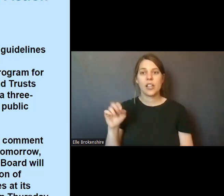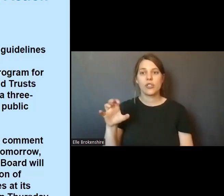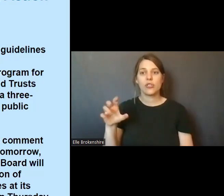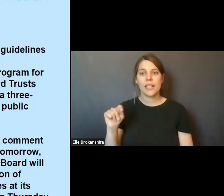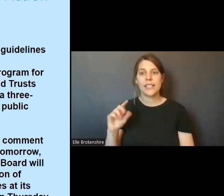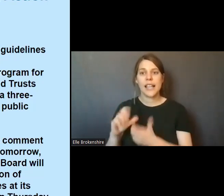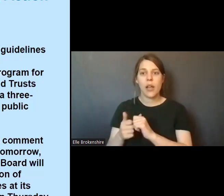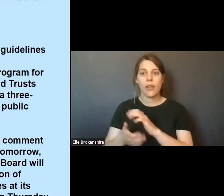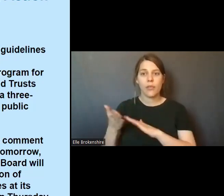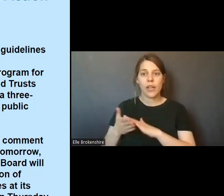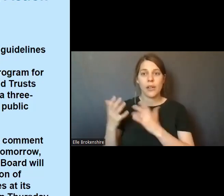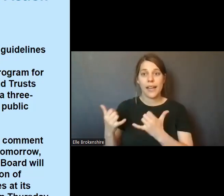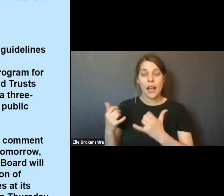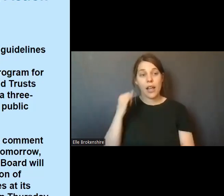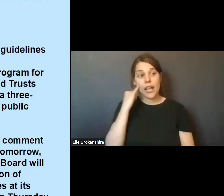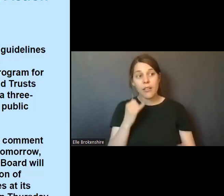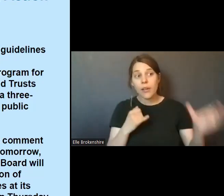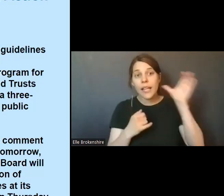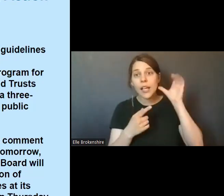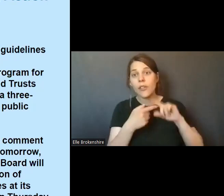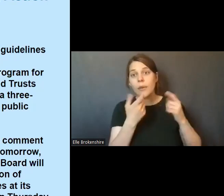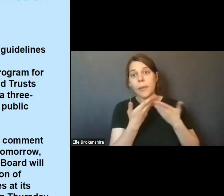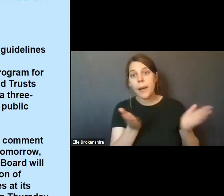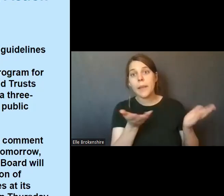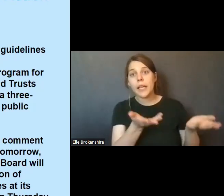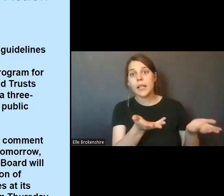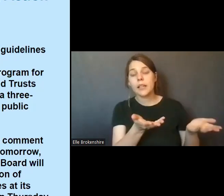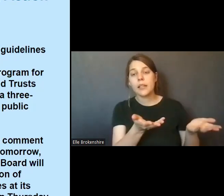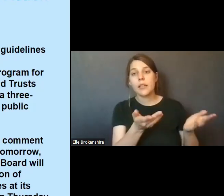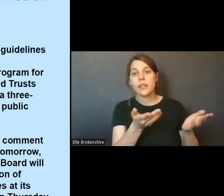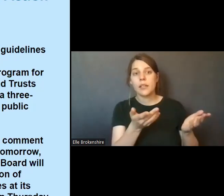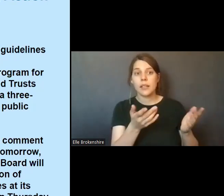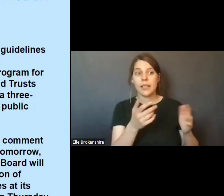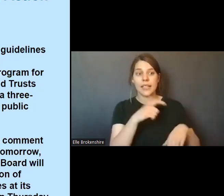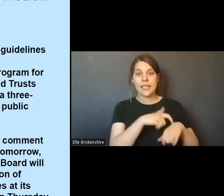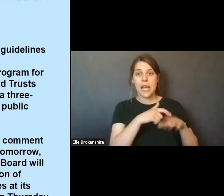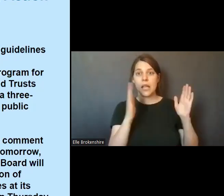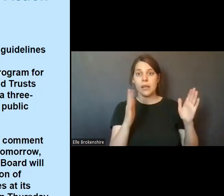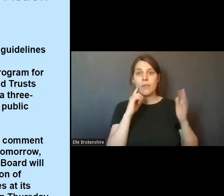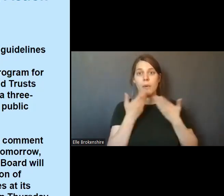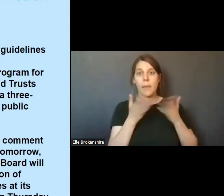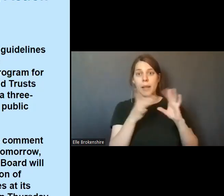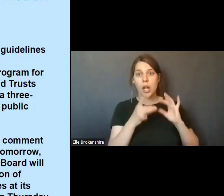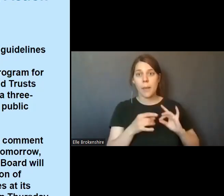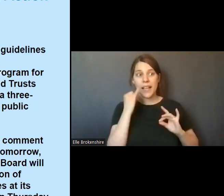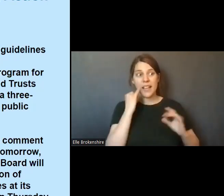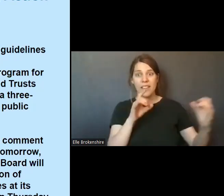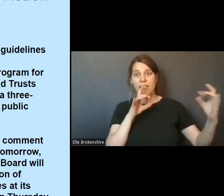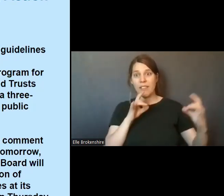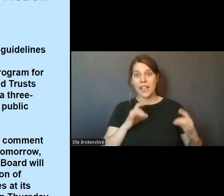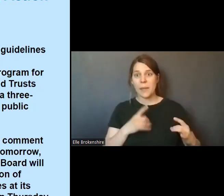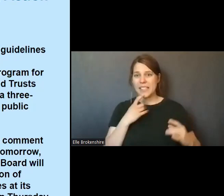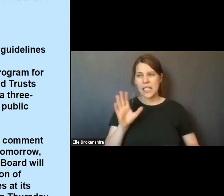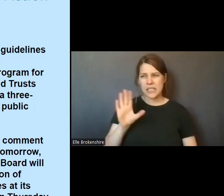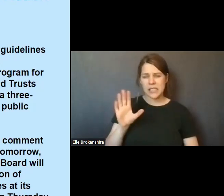from the public during this public comment period that we need to rethink that, we certainly could take that into account,